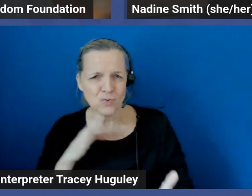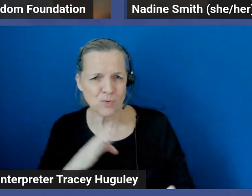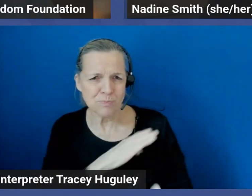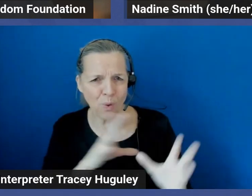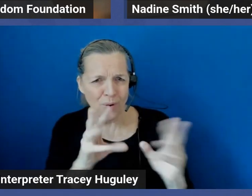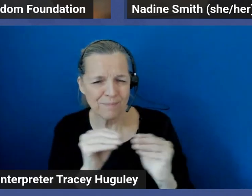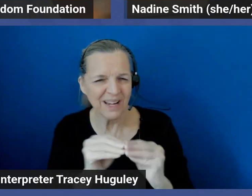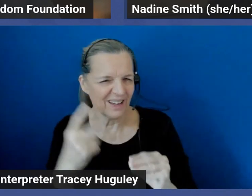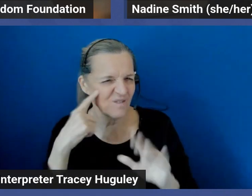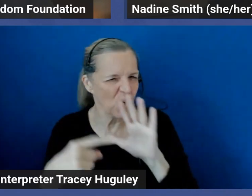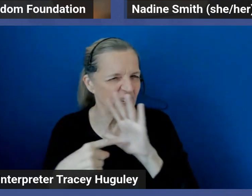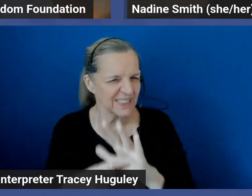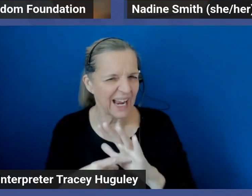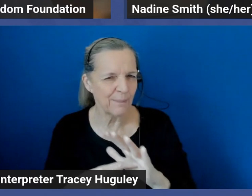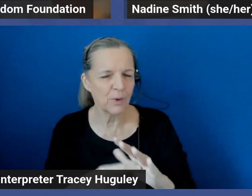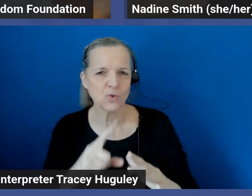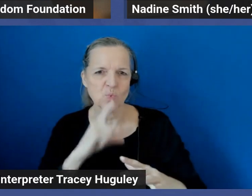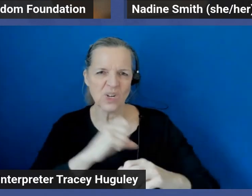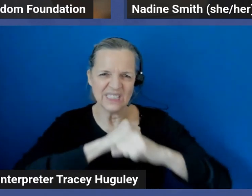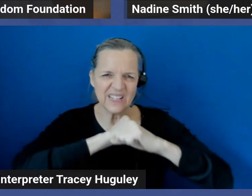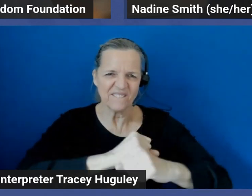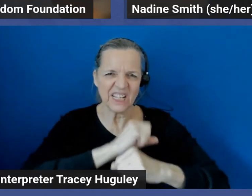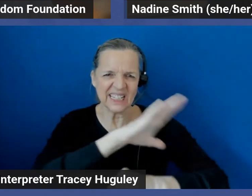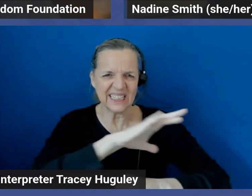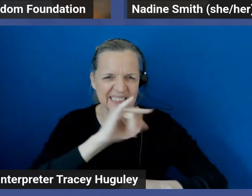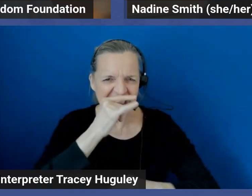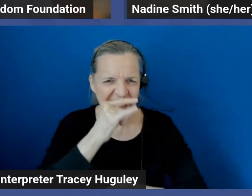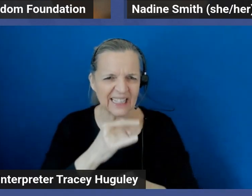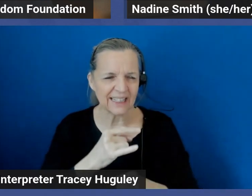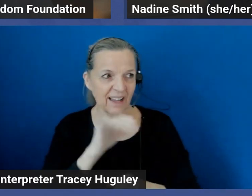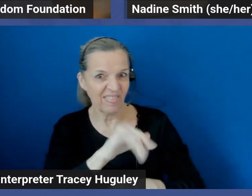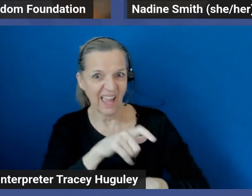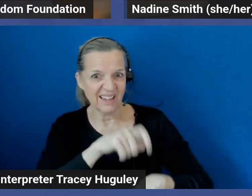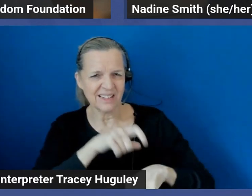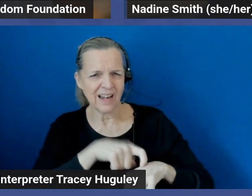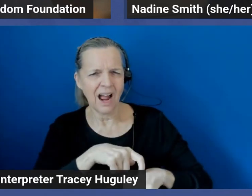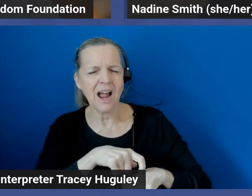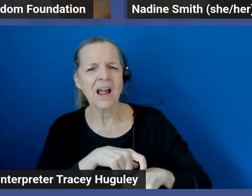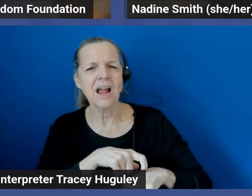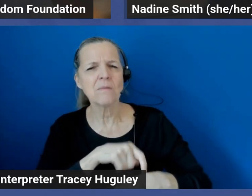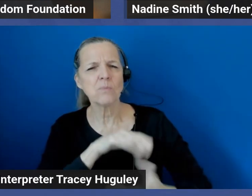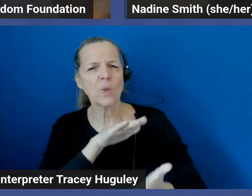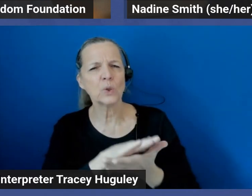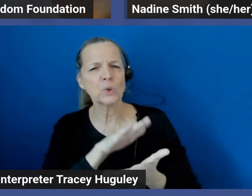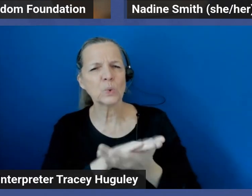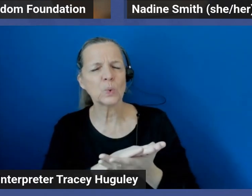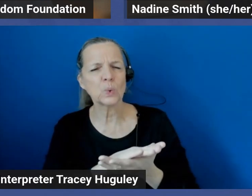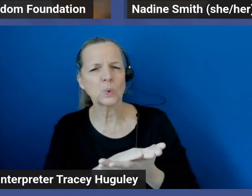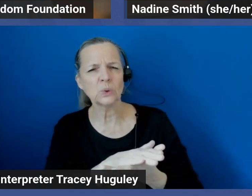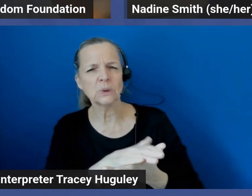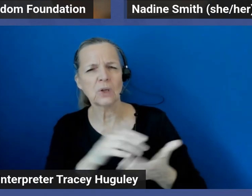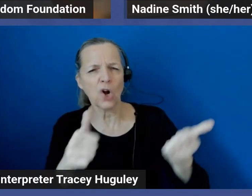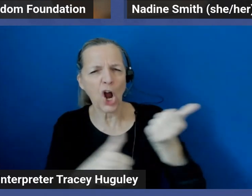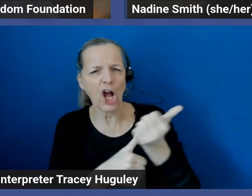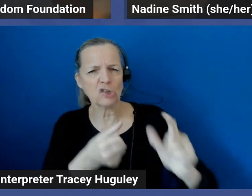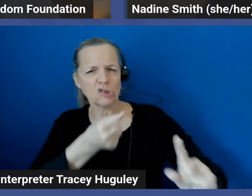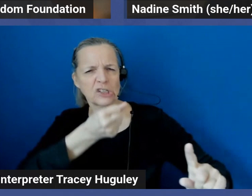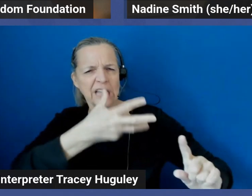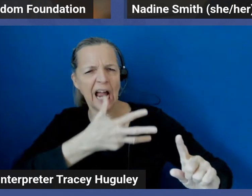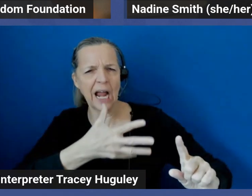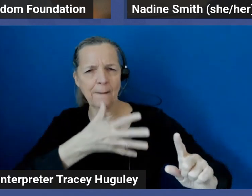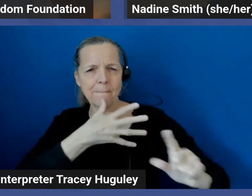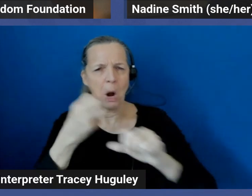to defend his kid at a time when the schools are under attack, and Moms for Liberty,